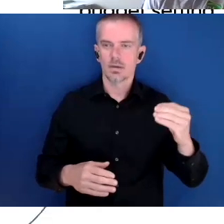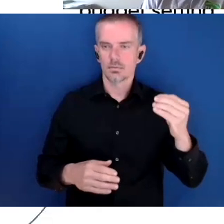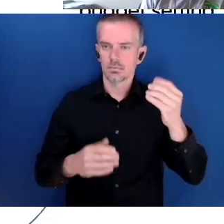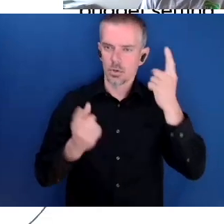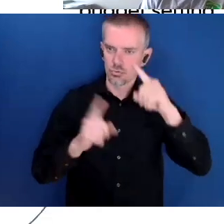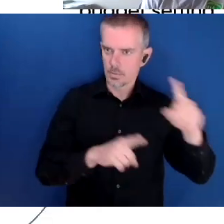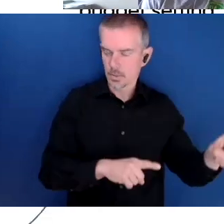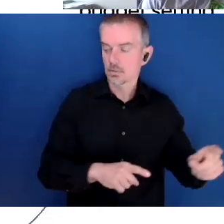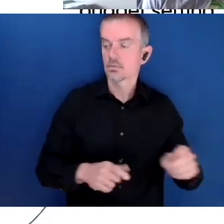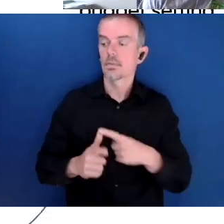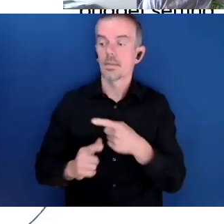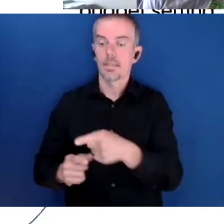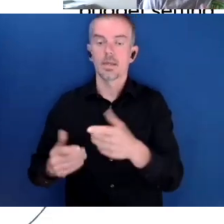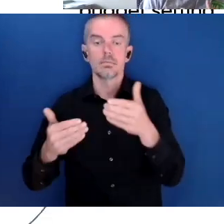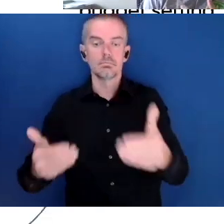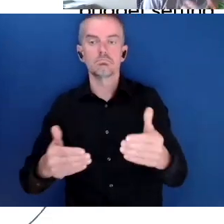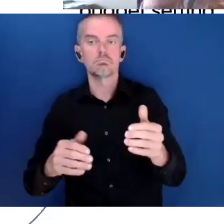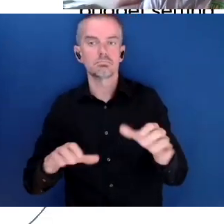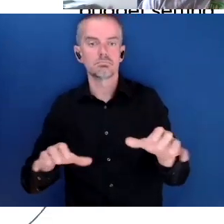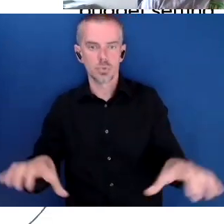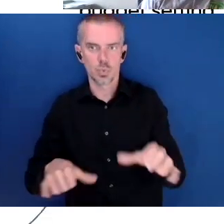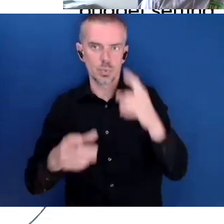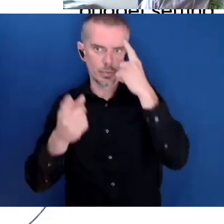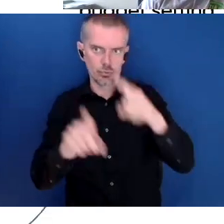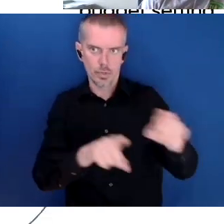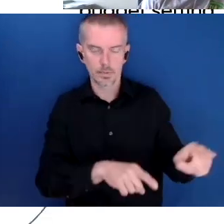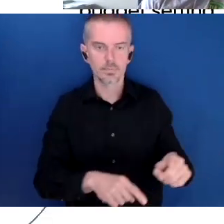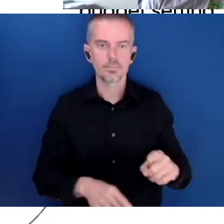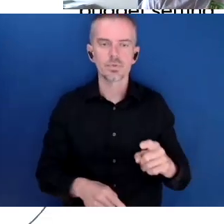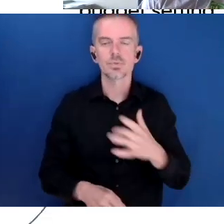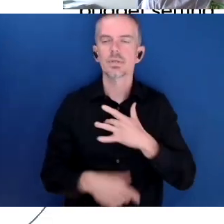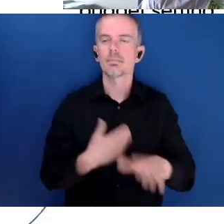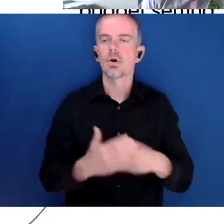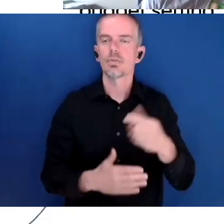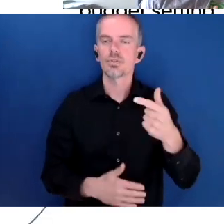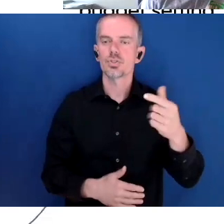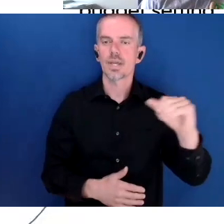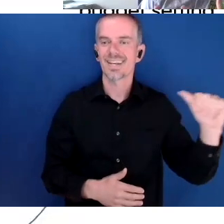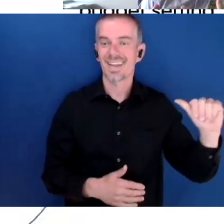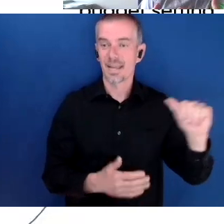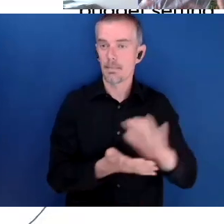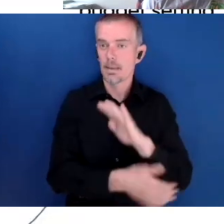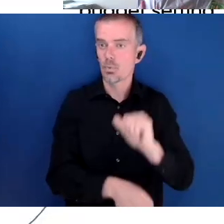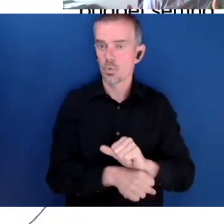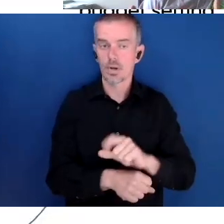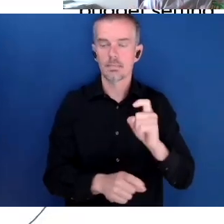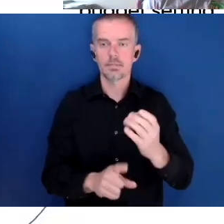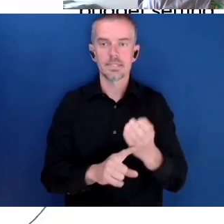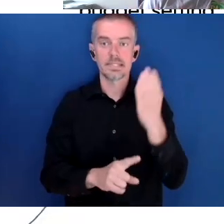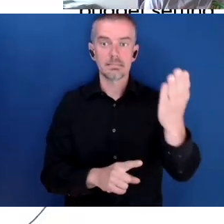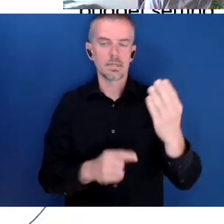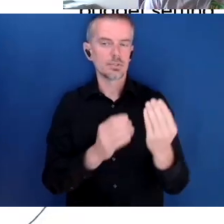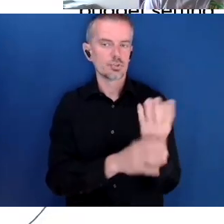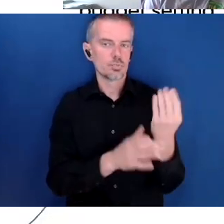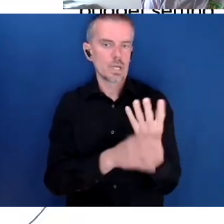partners. And so typically all that grant and agreement paperwork and different things needs to be submitted in the spring to